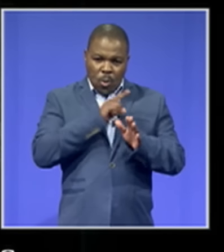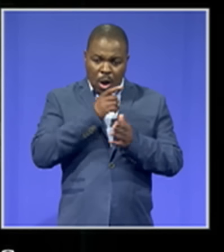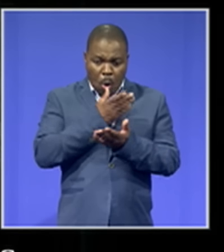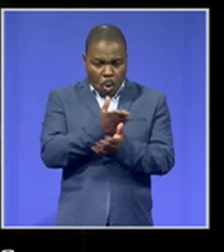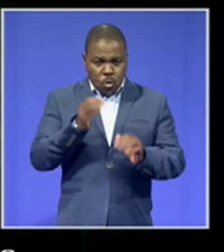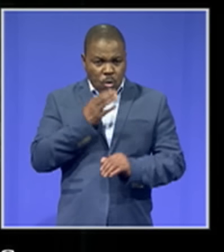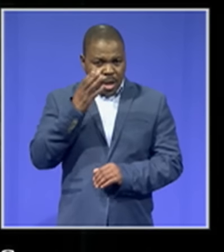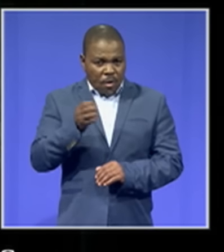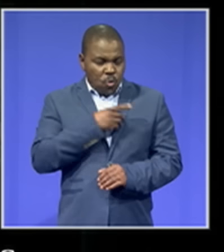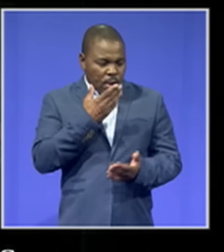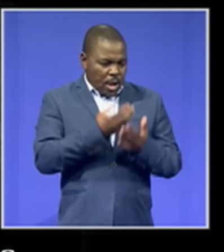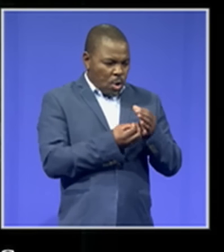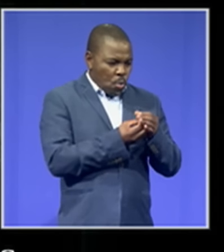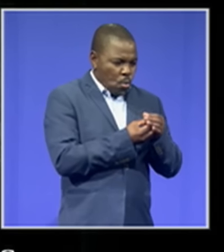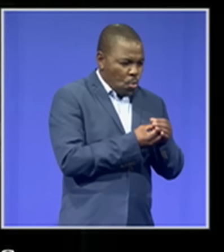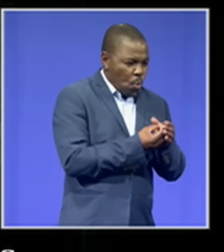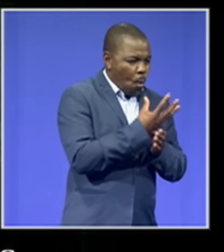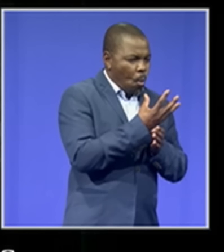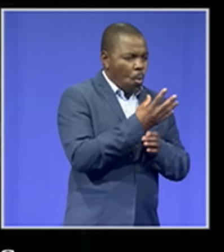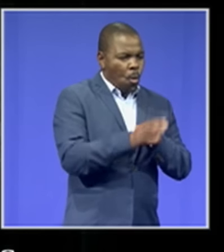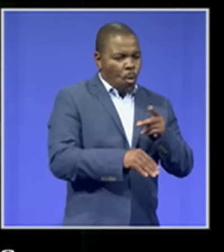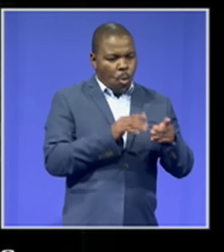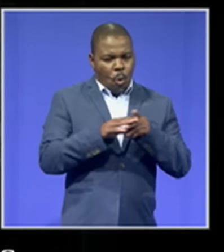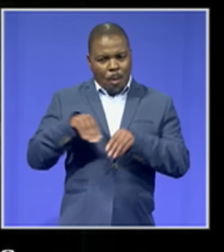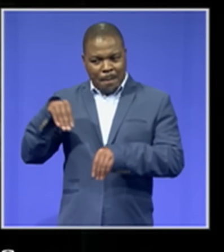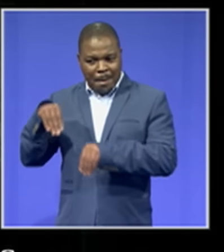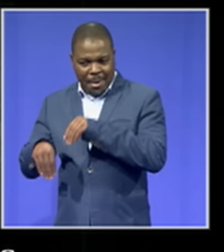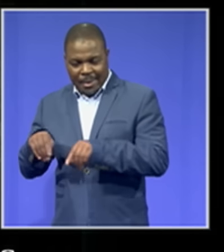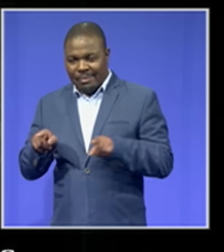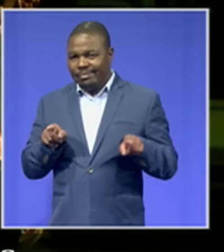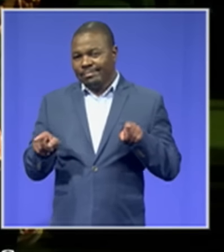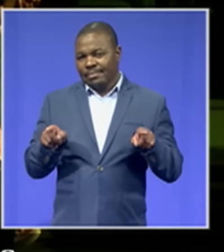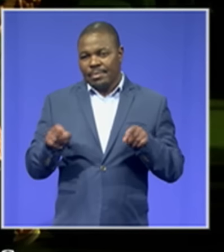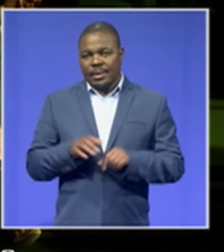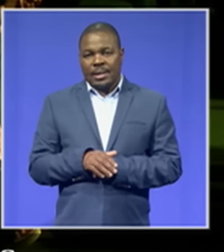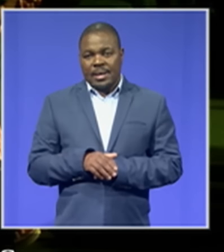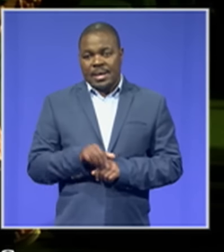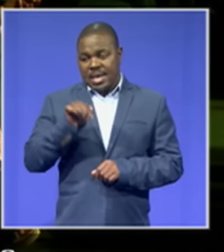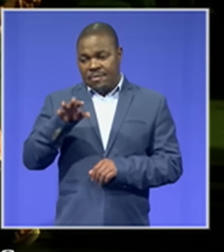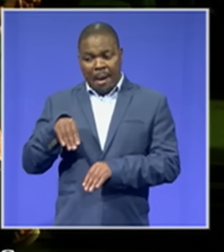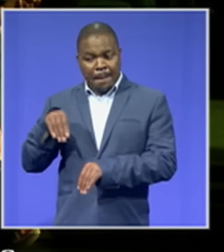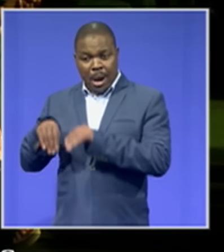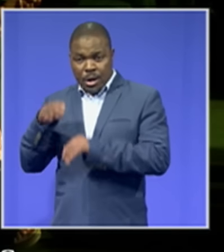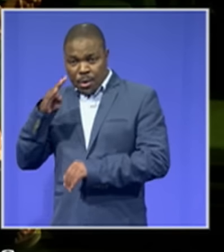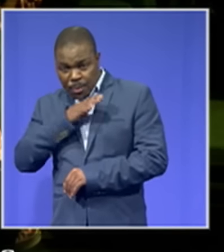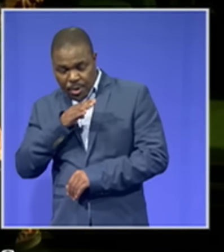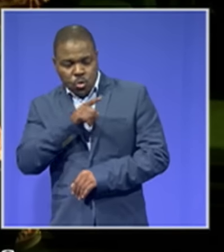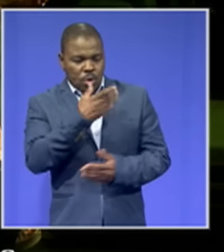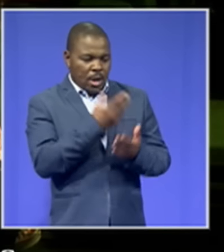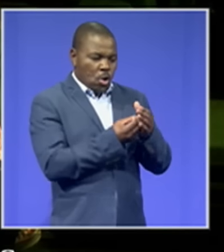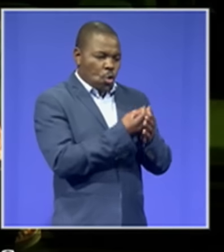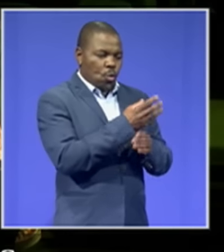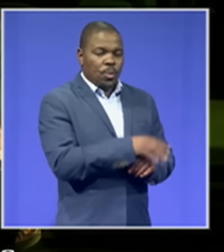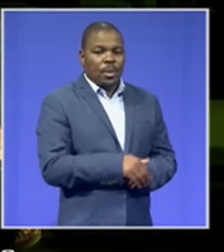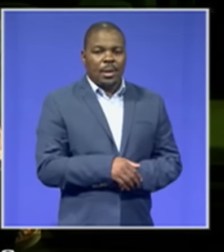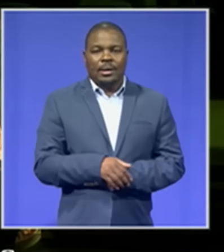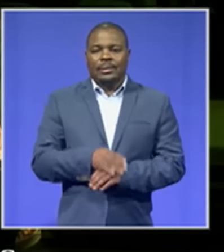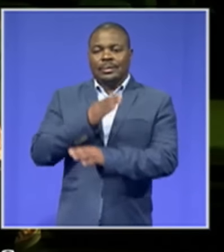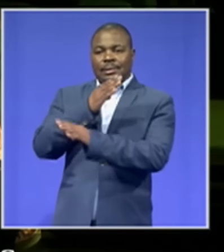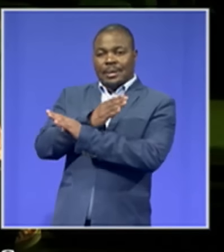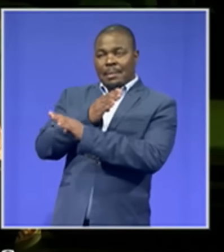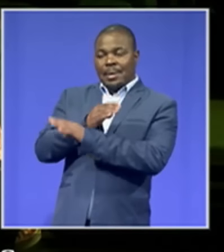you either grow it or you mine it. If you don't mine it, you grow it. Mo presidente wa Zambia